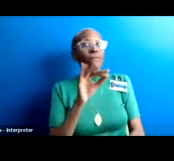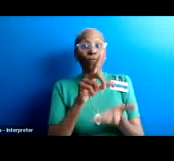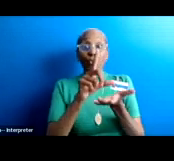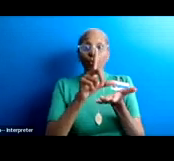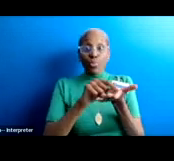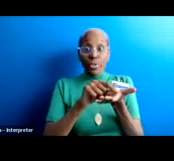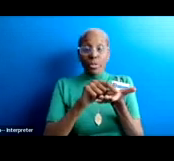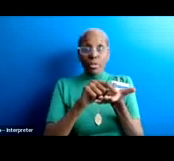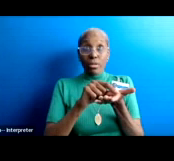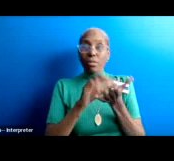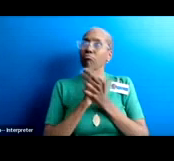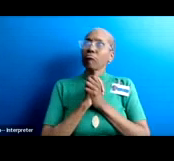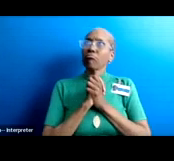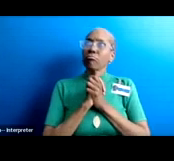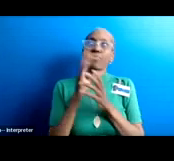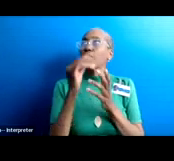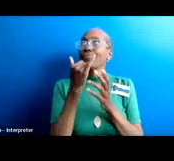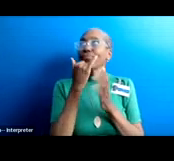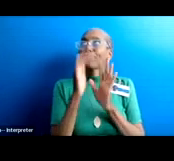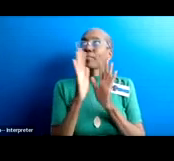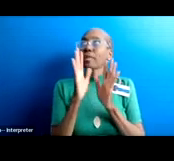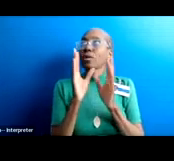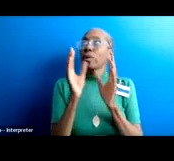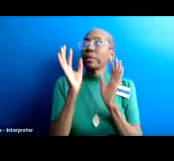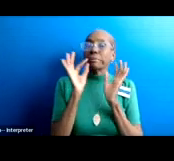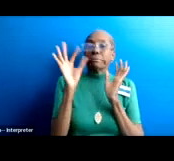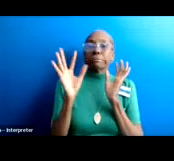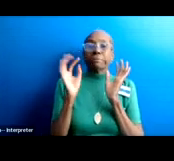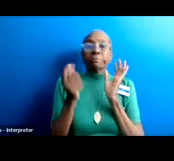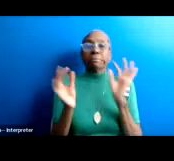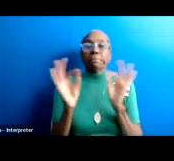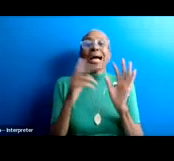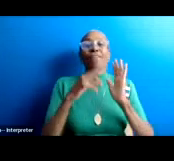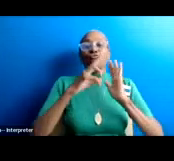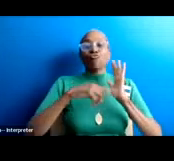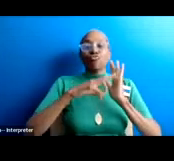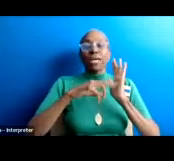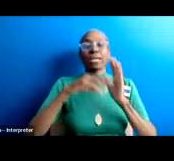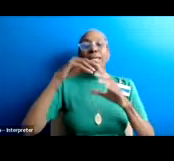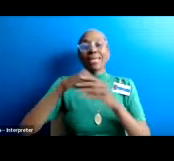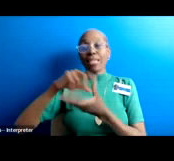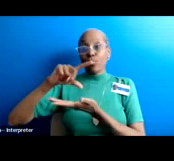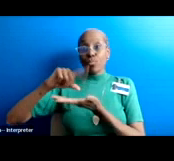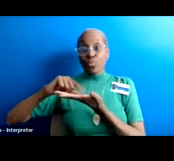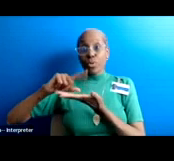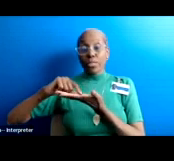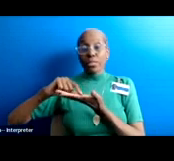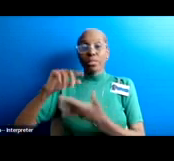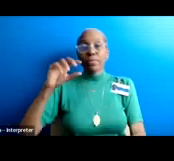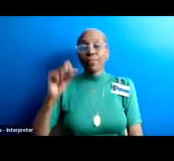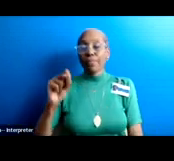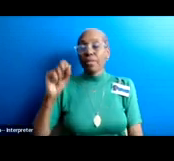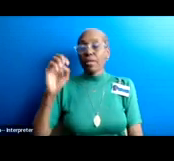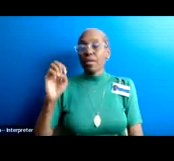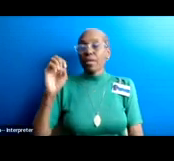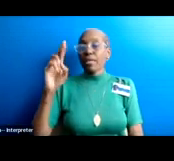print, I should say this with a grain of salt. What I have read is that in print, serif